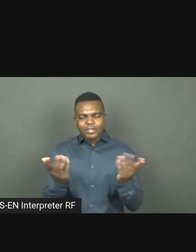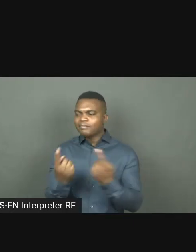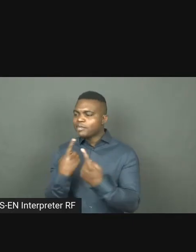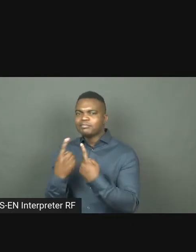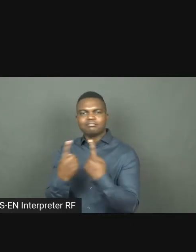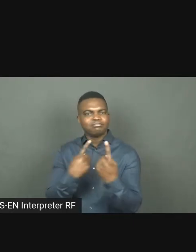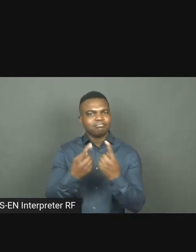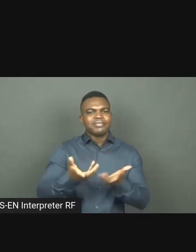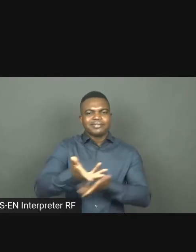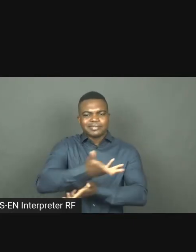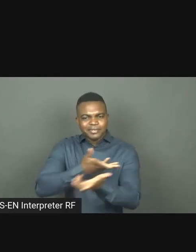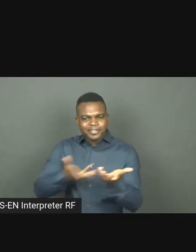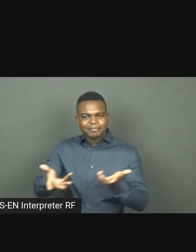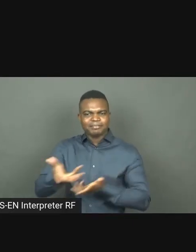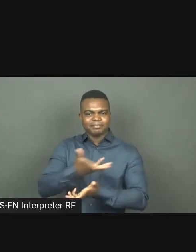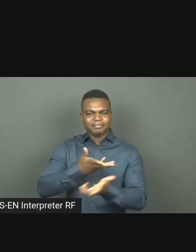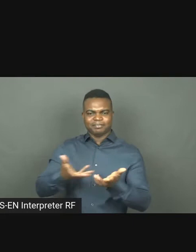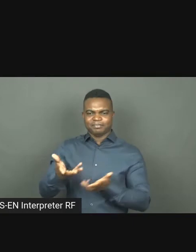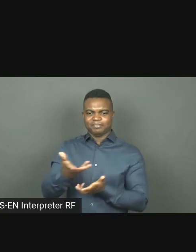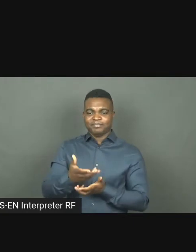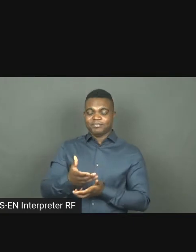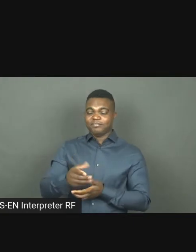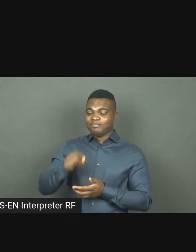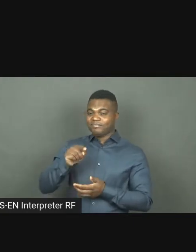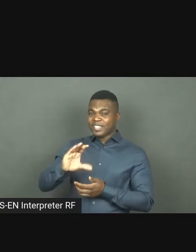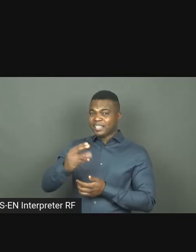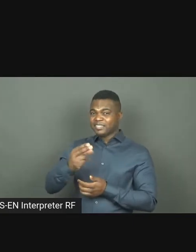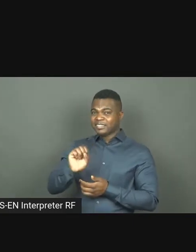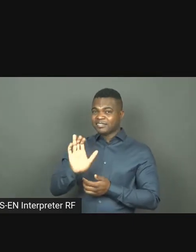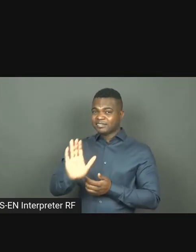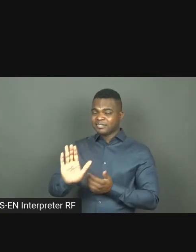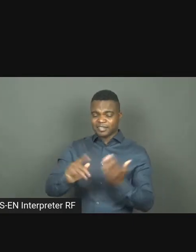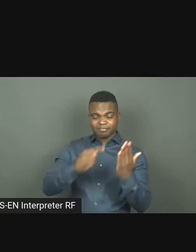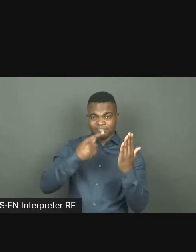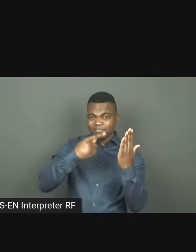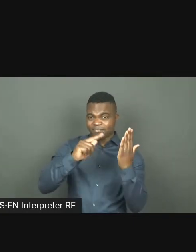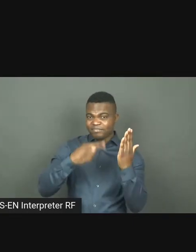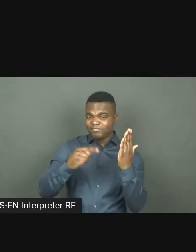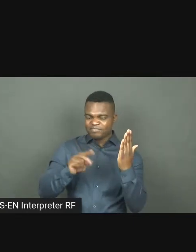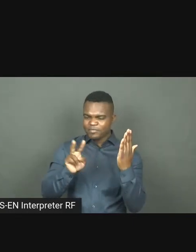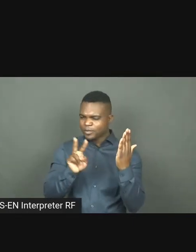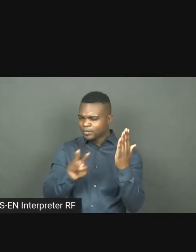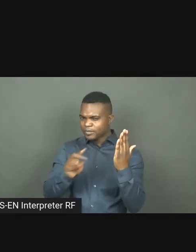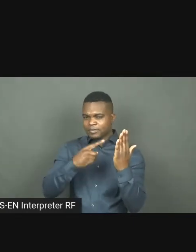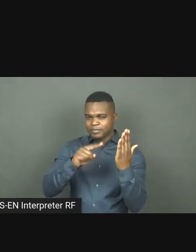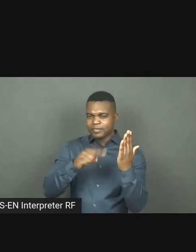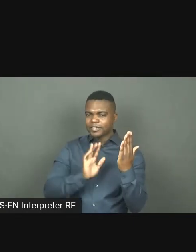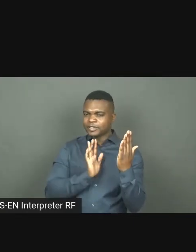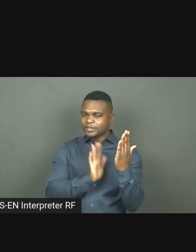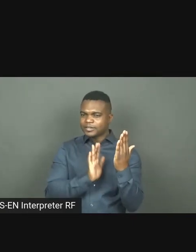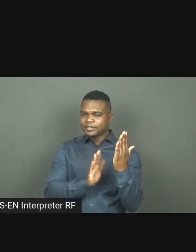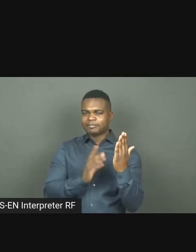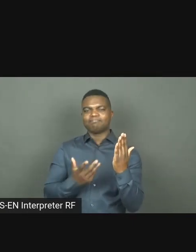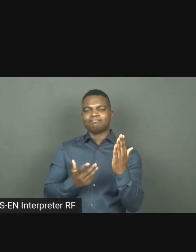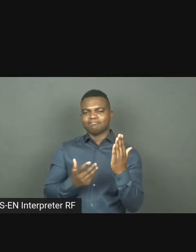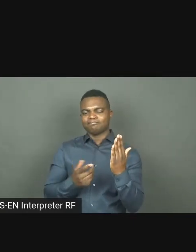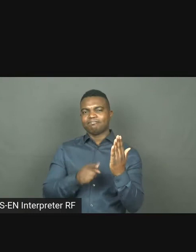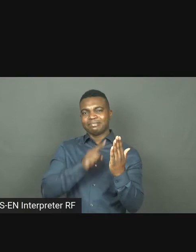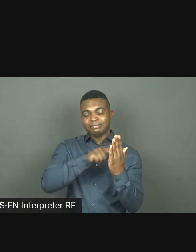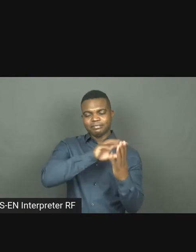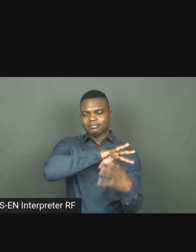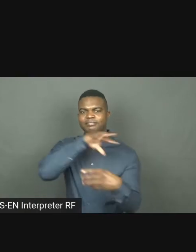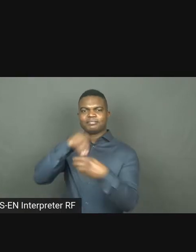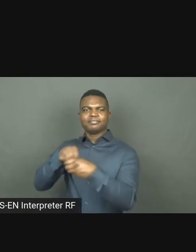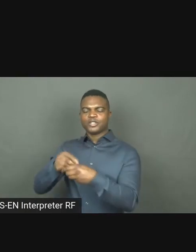crisis. Fourth, if you're not, we would encourage you to join the CHS Alliance, then get involved with one or more of our